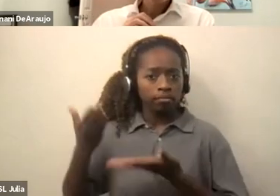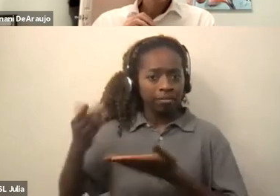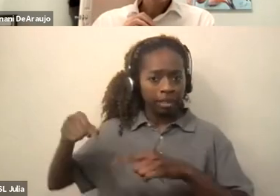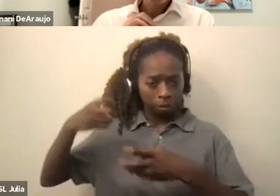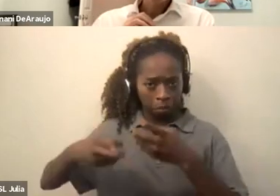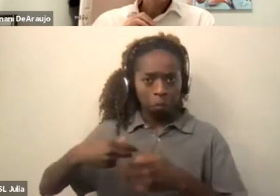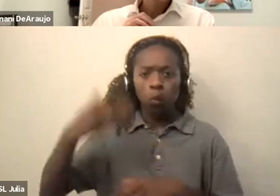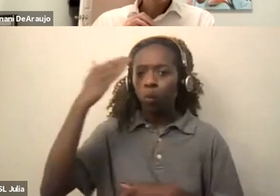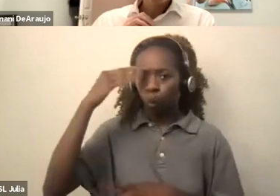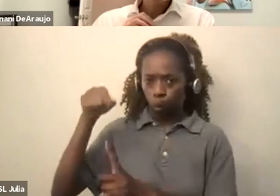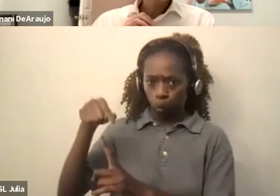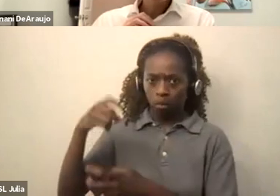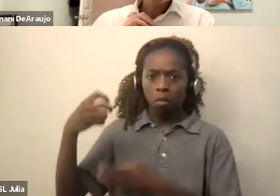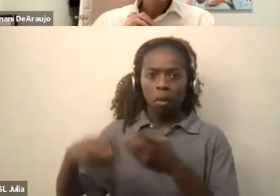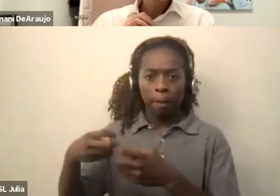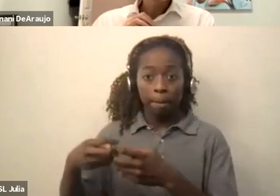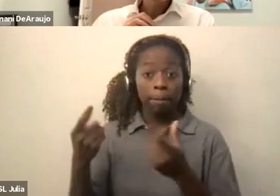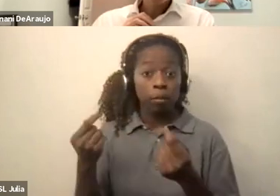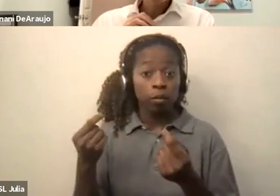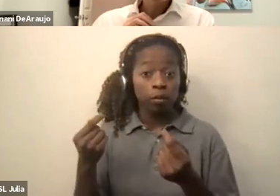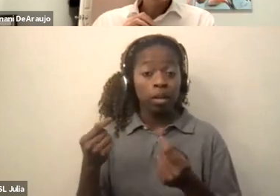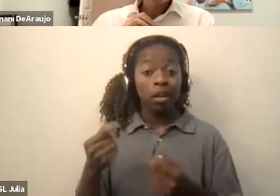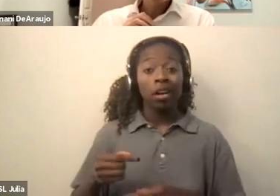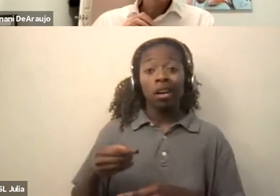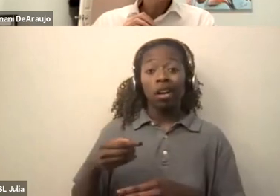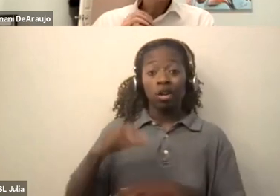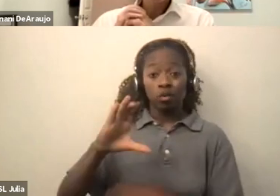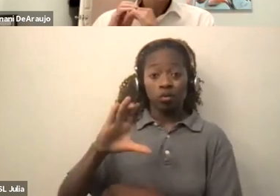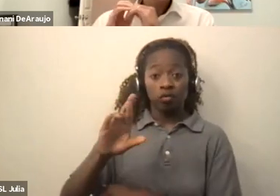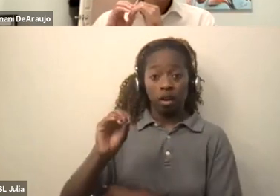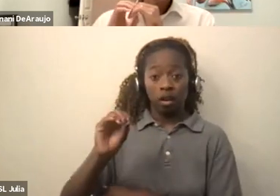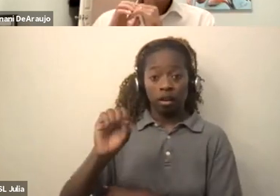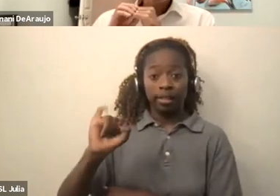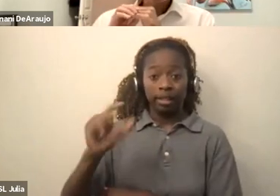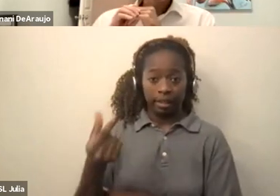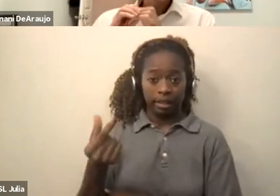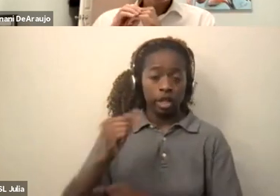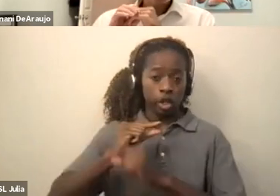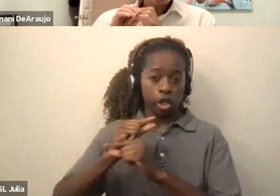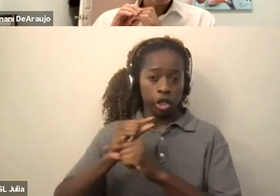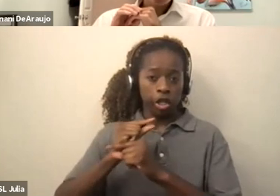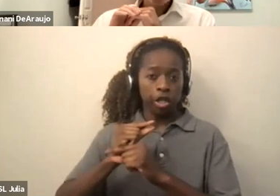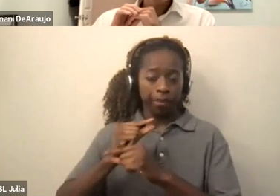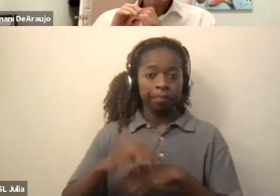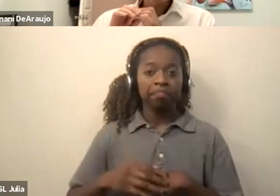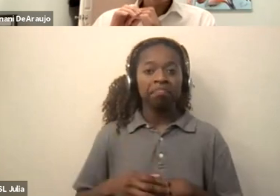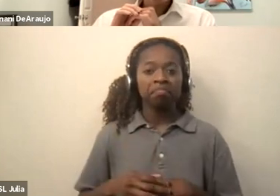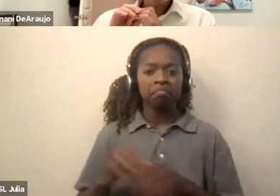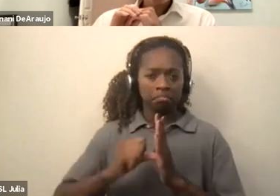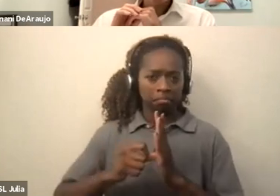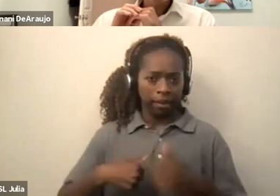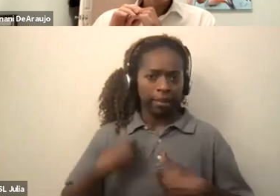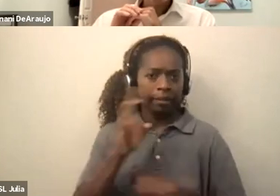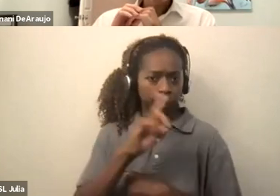and it's crossing guards as i said i reside in dorchester and i